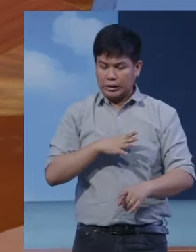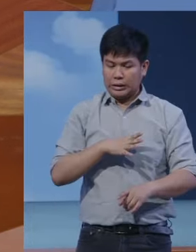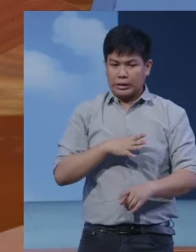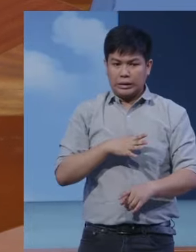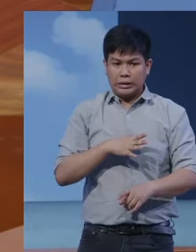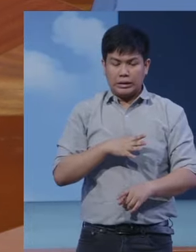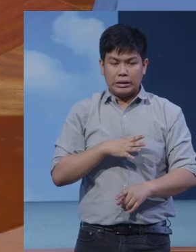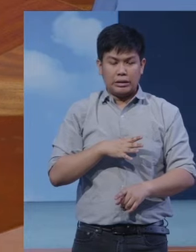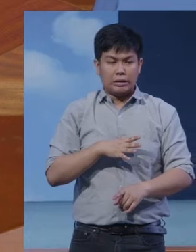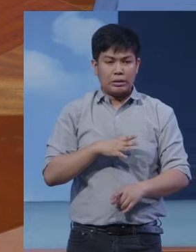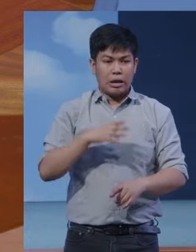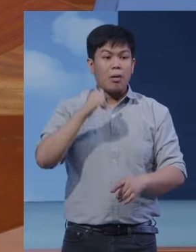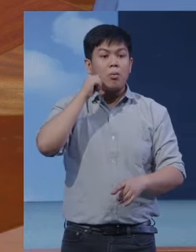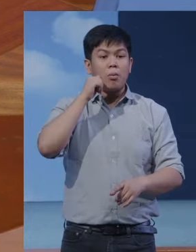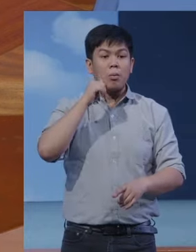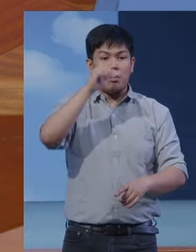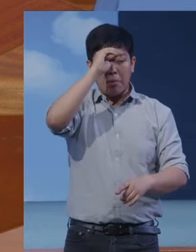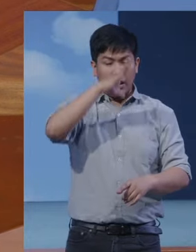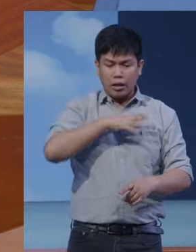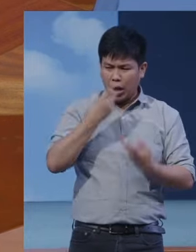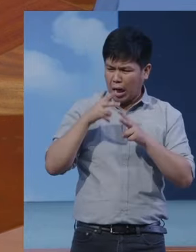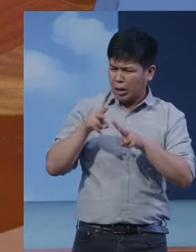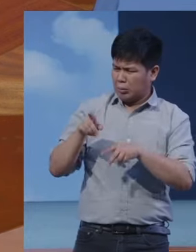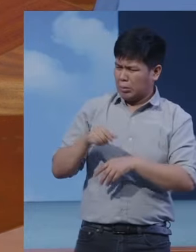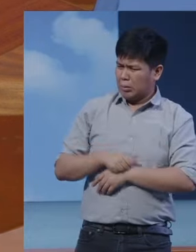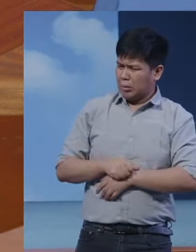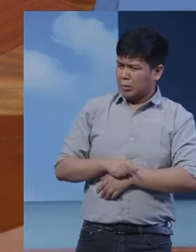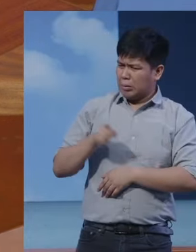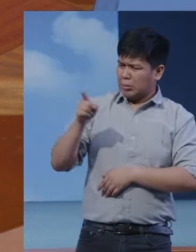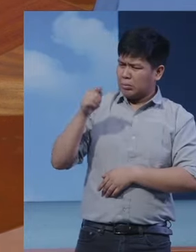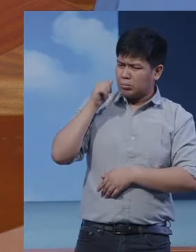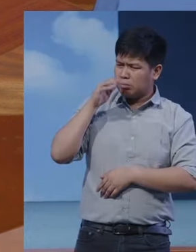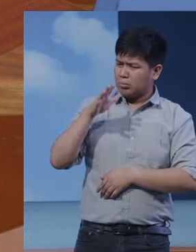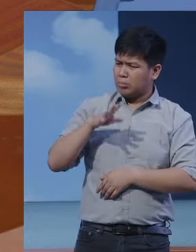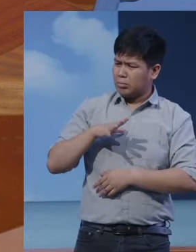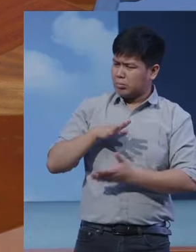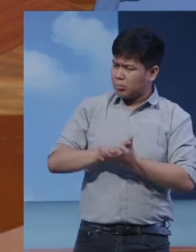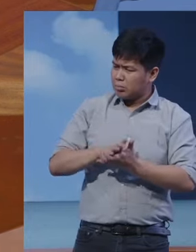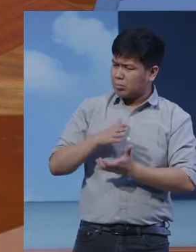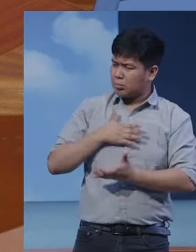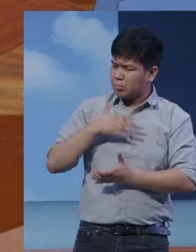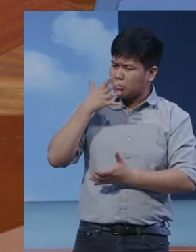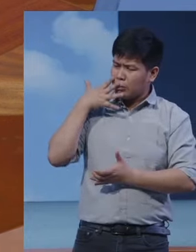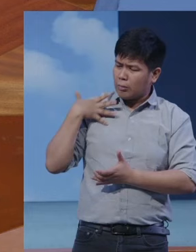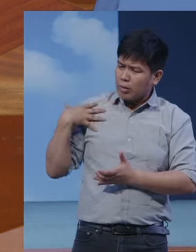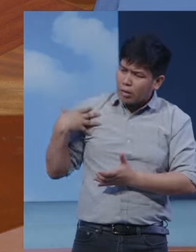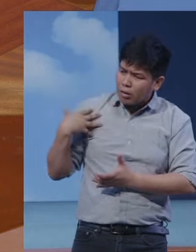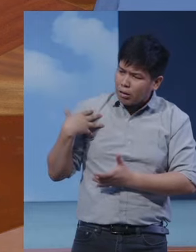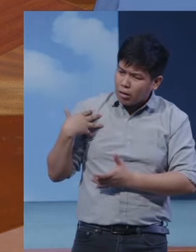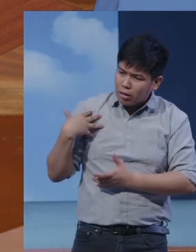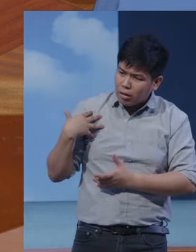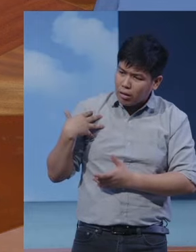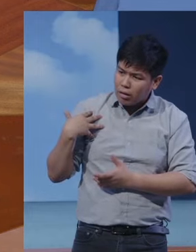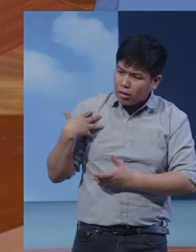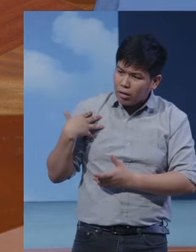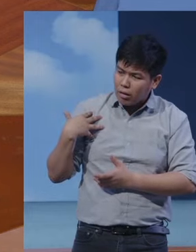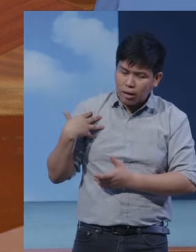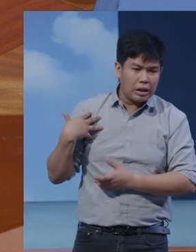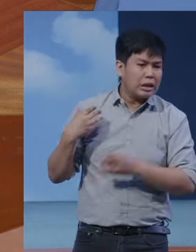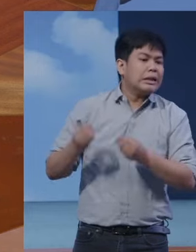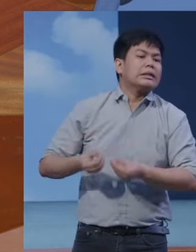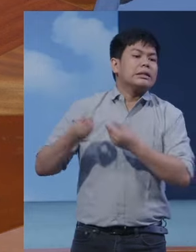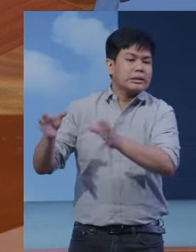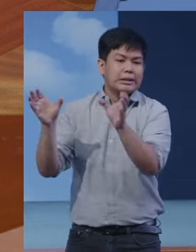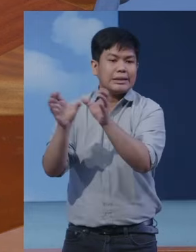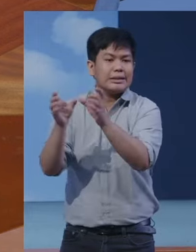indecency in her kahalayan and he writes her a certificate of